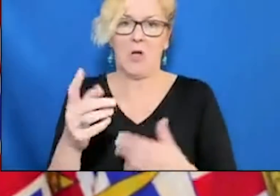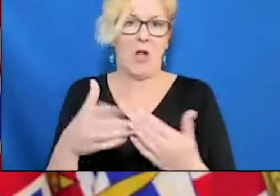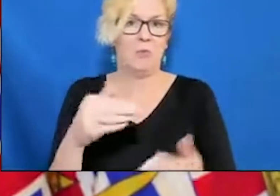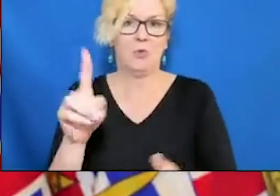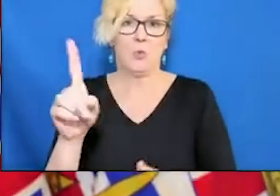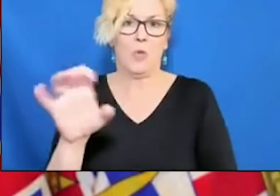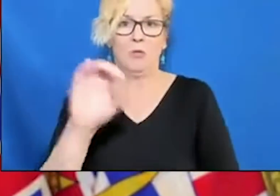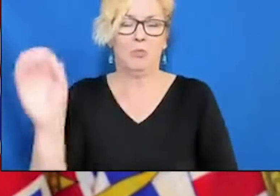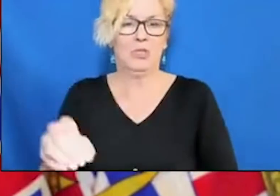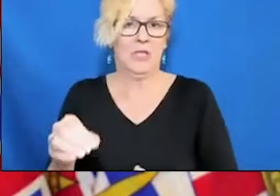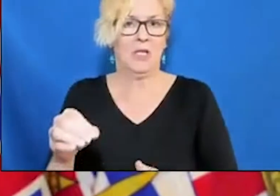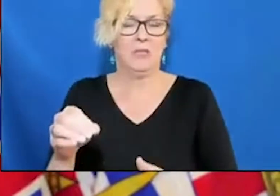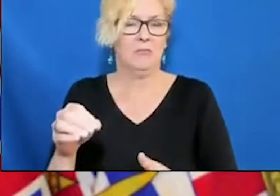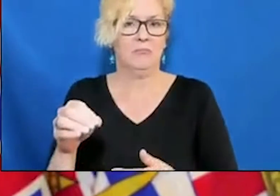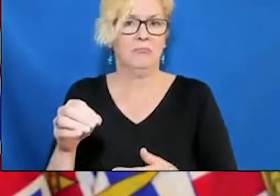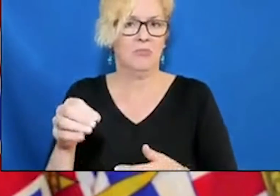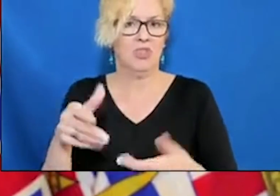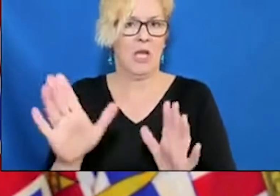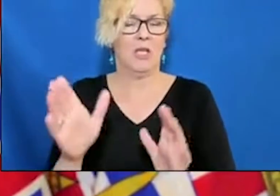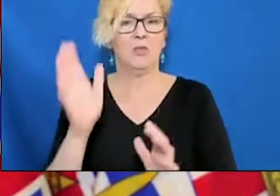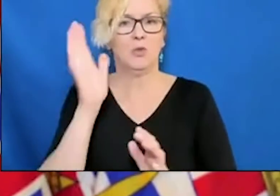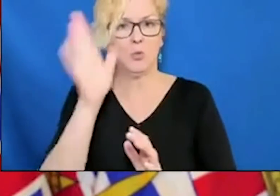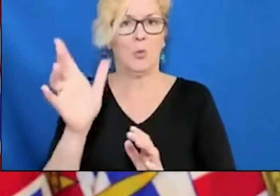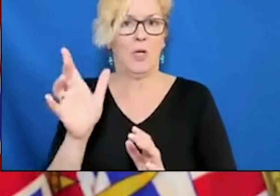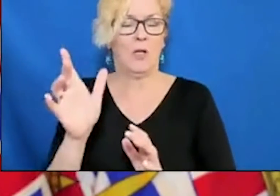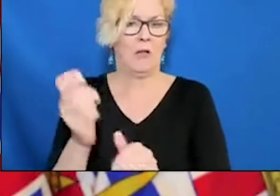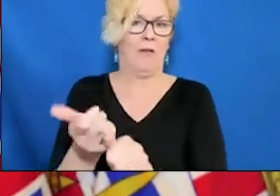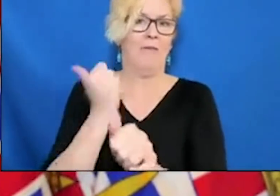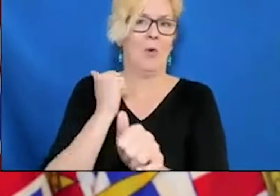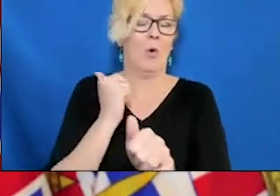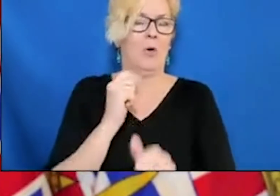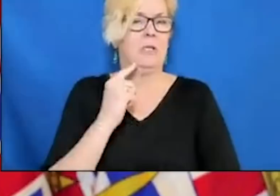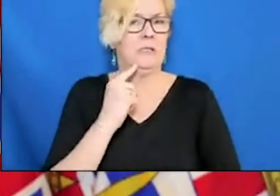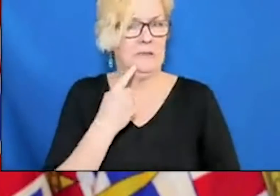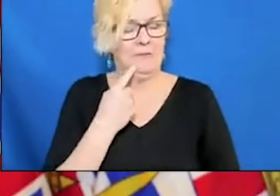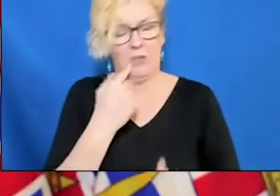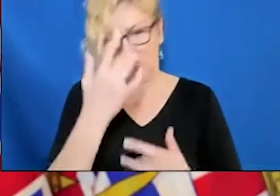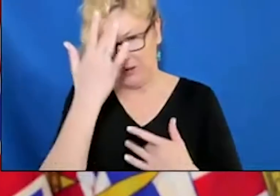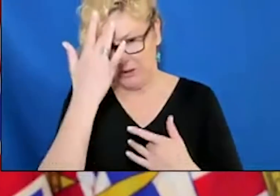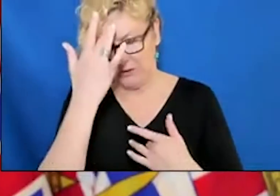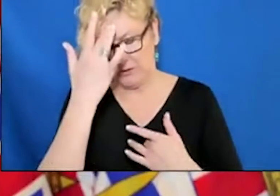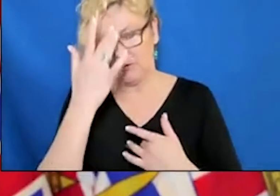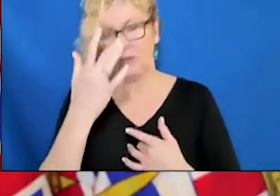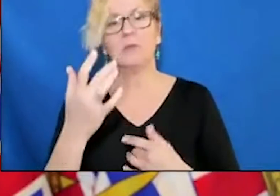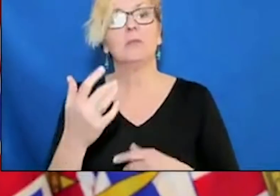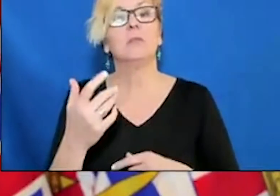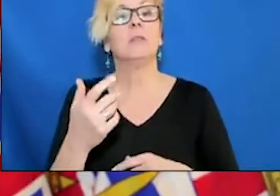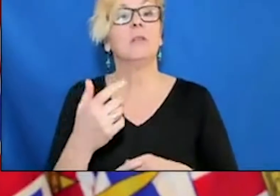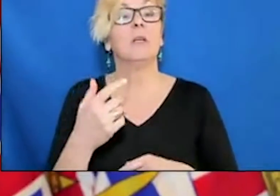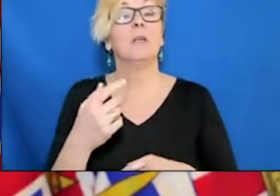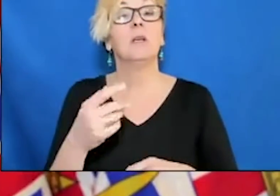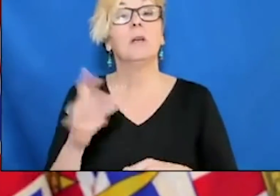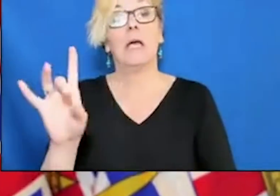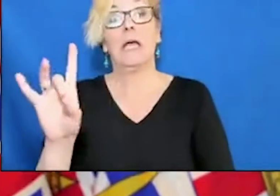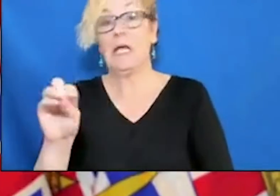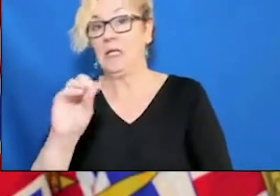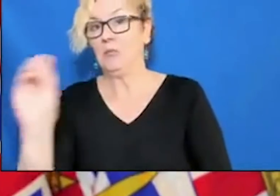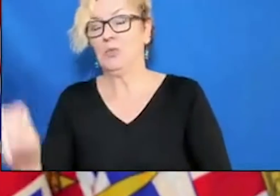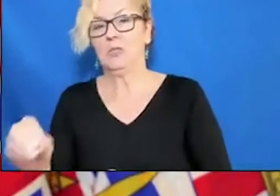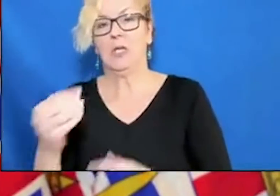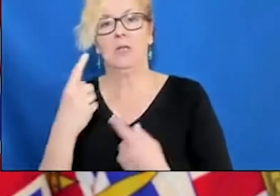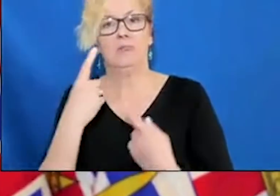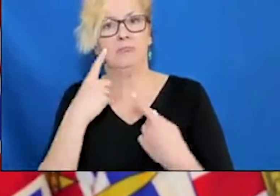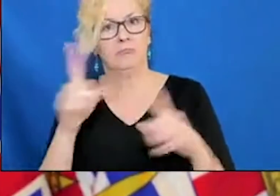Pfizer and Moderna clinical trials against hospitalization and severe illness. So this is really good news for